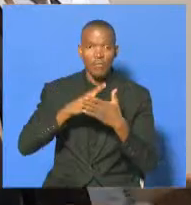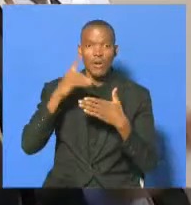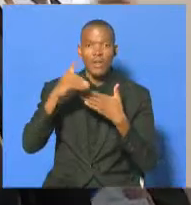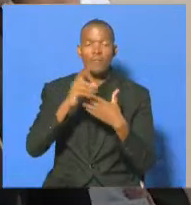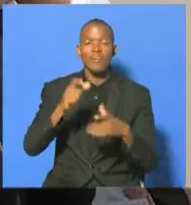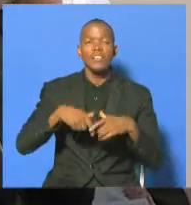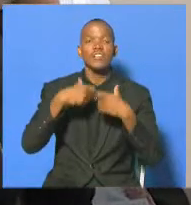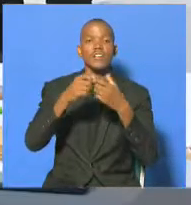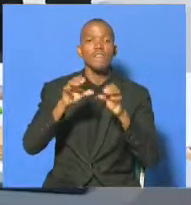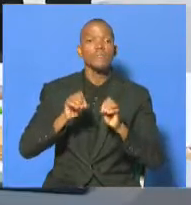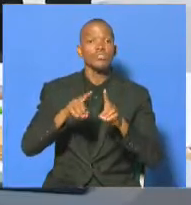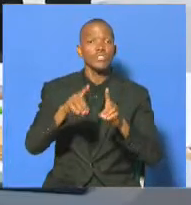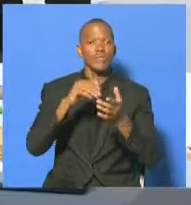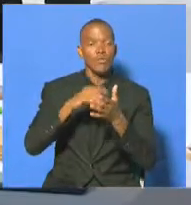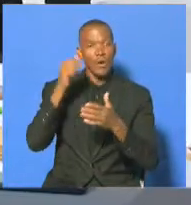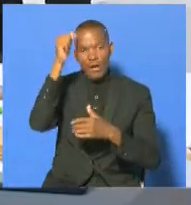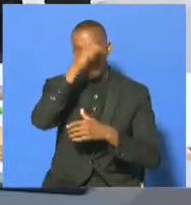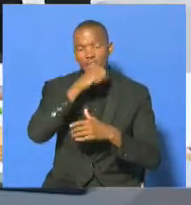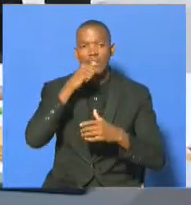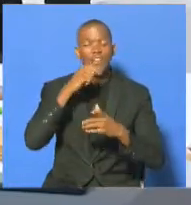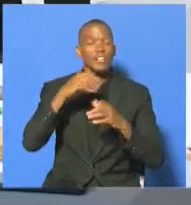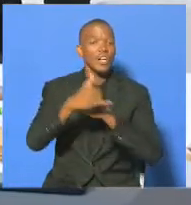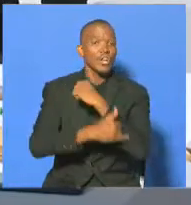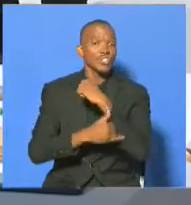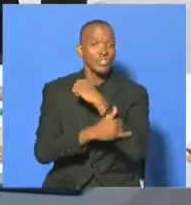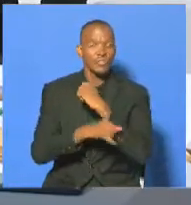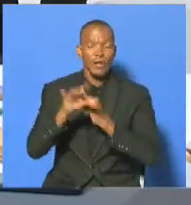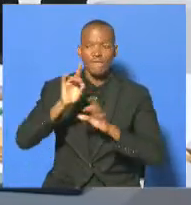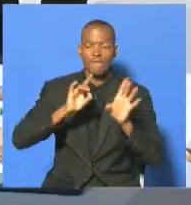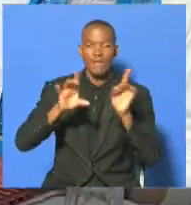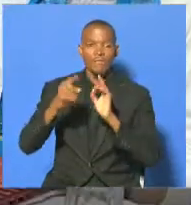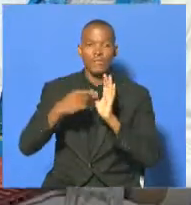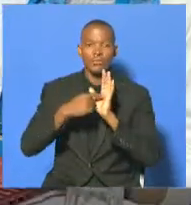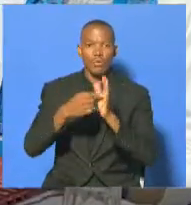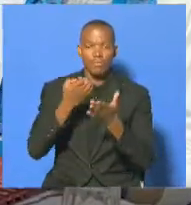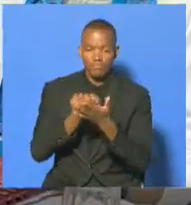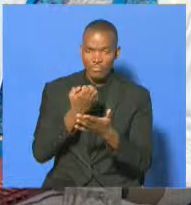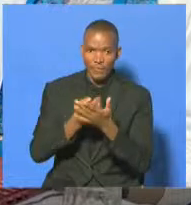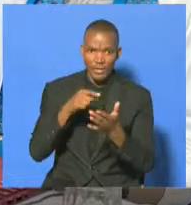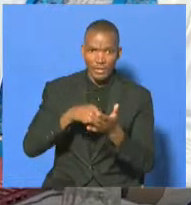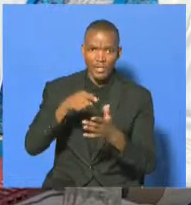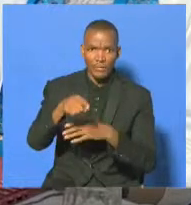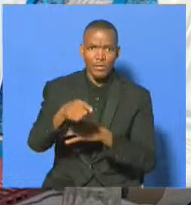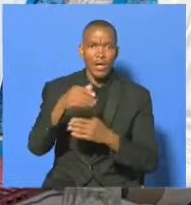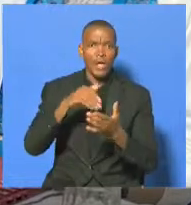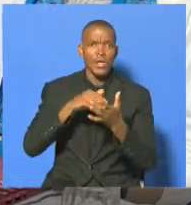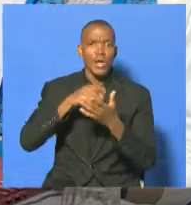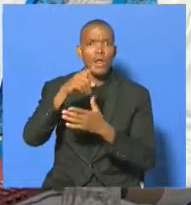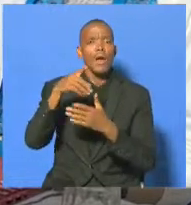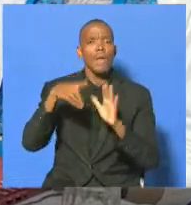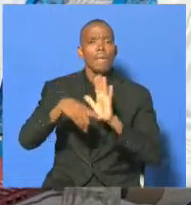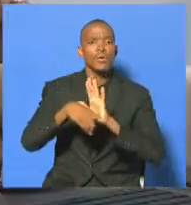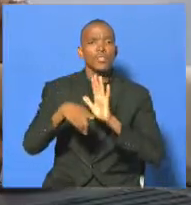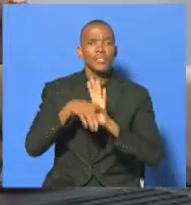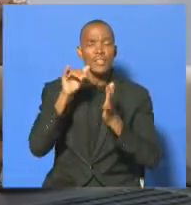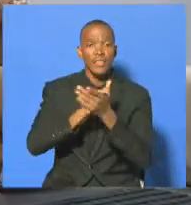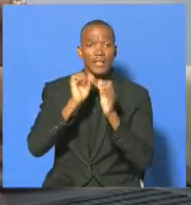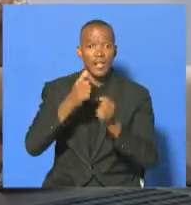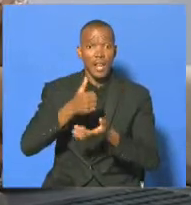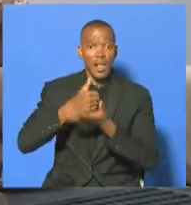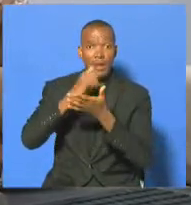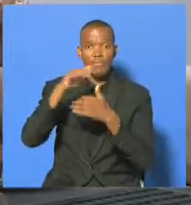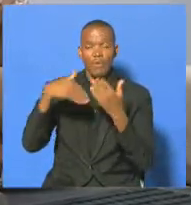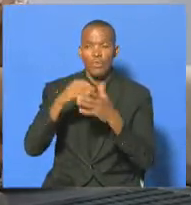a platform for African countries to come up with evidence-based policies that can contribute to economic and